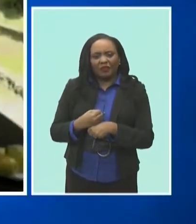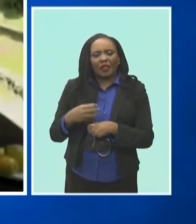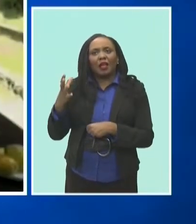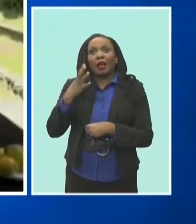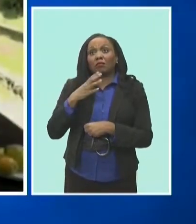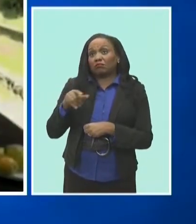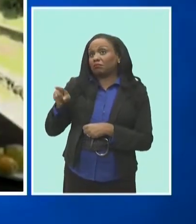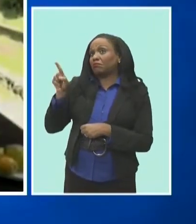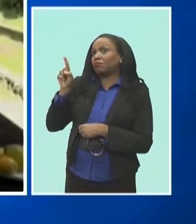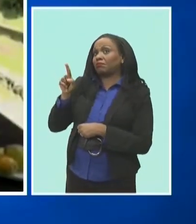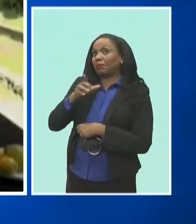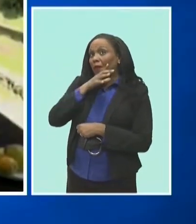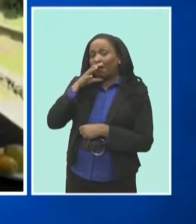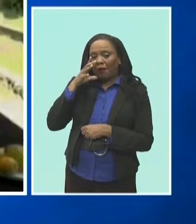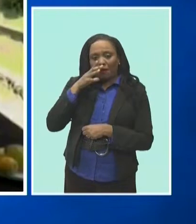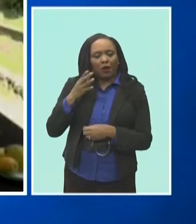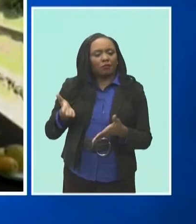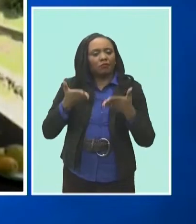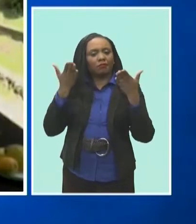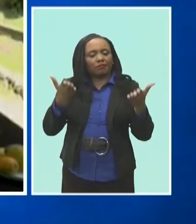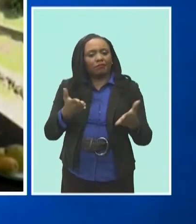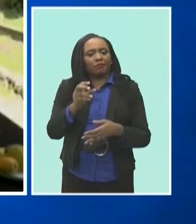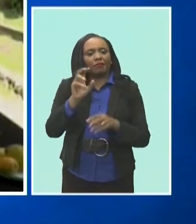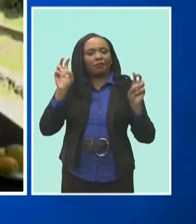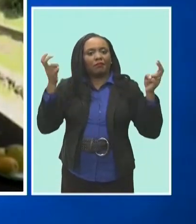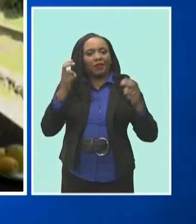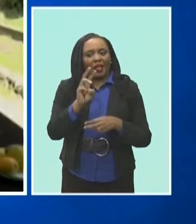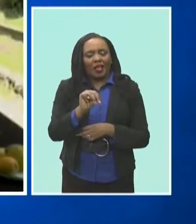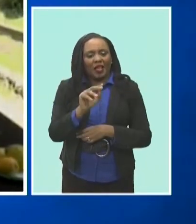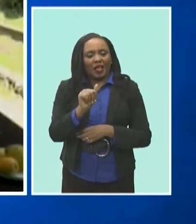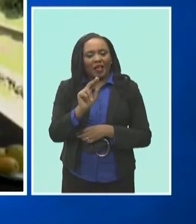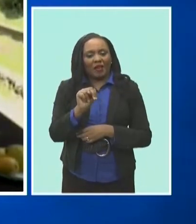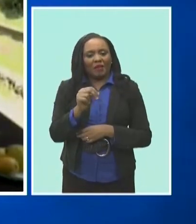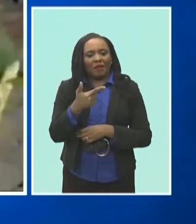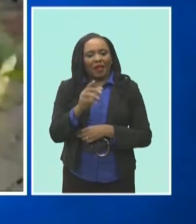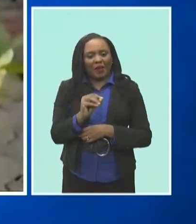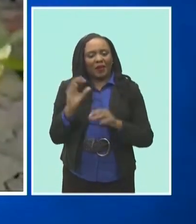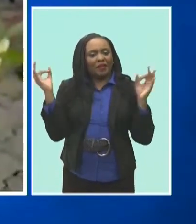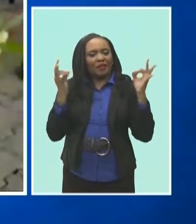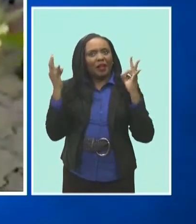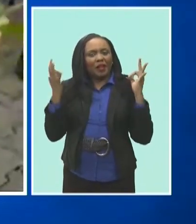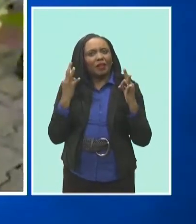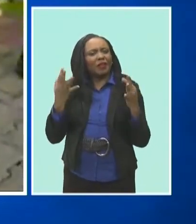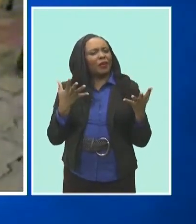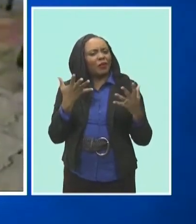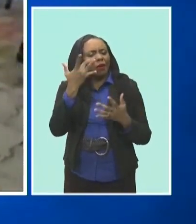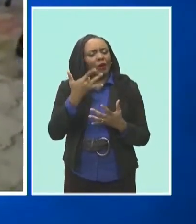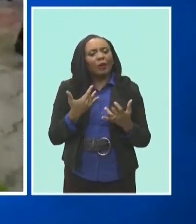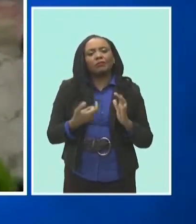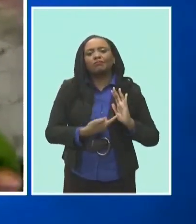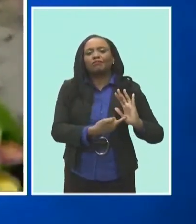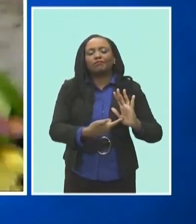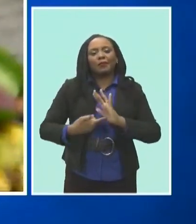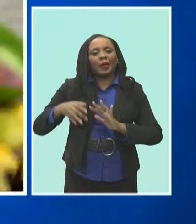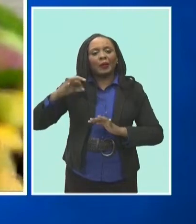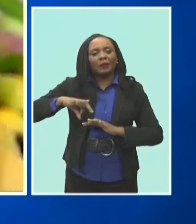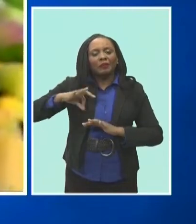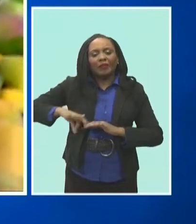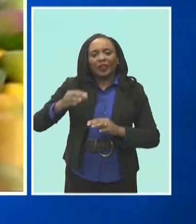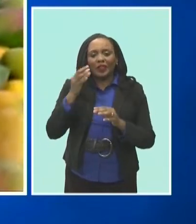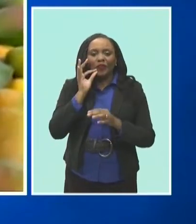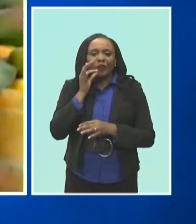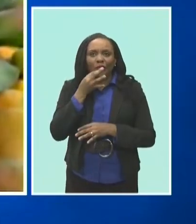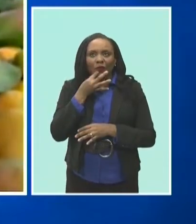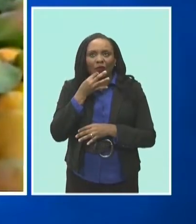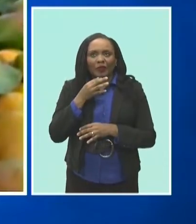Fisheries presented the Mango Festival with a theme, Celebrate Our Local Fruits, in an effort to showcase all the benefits of the fruit. For